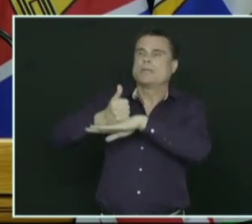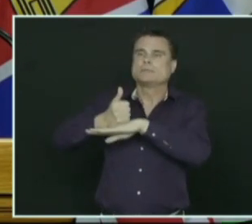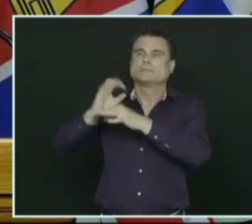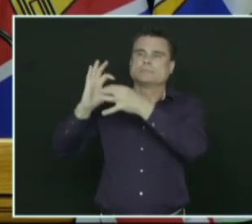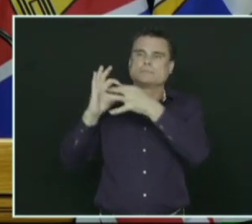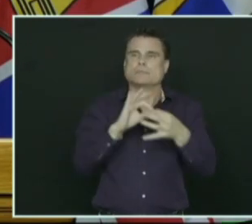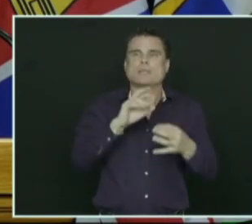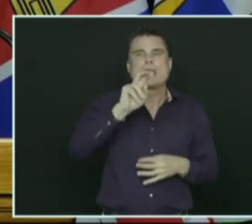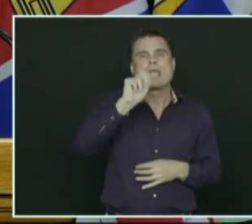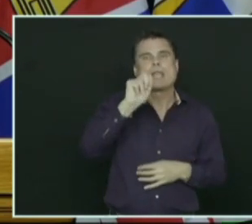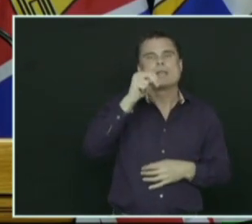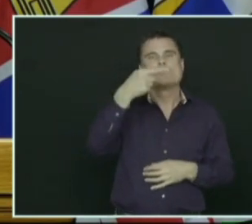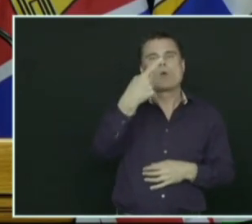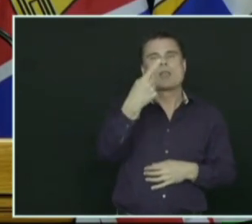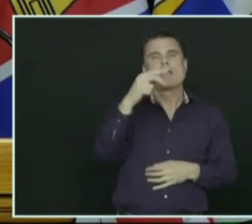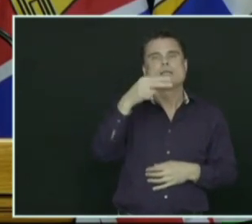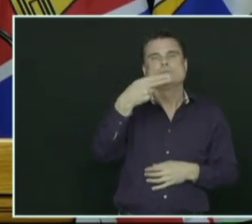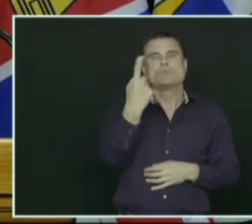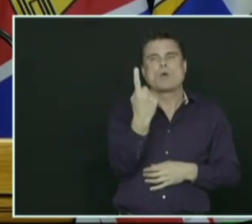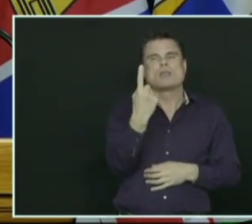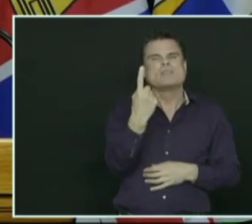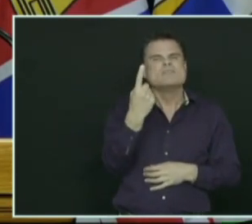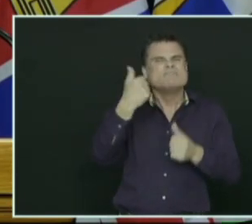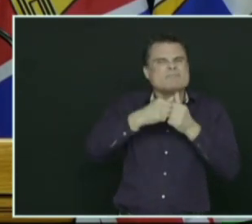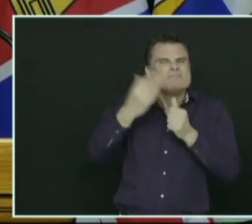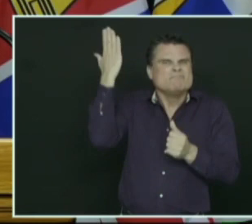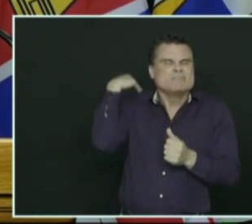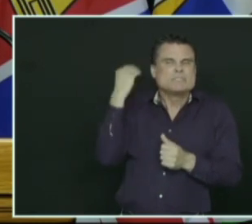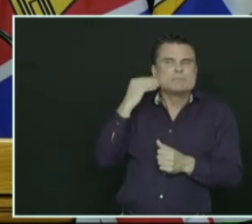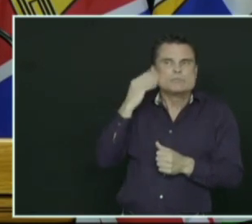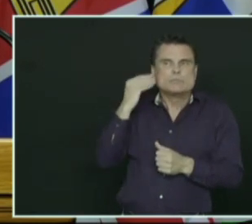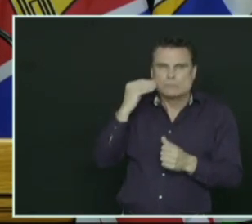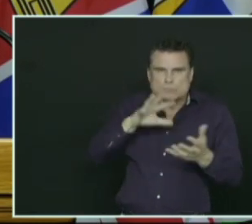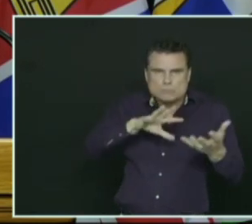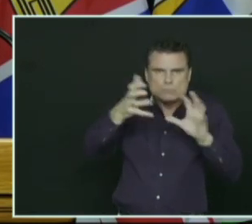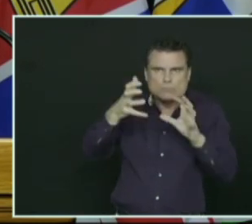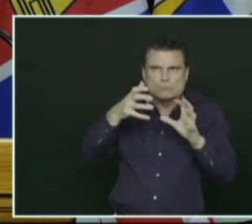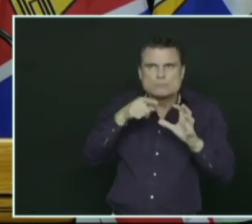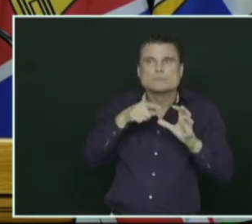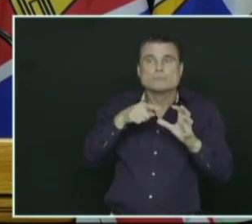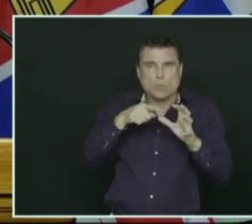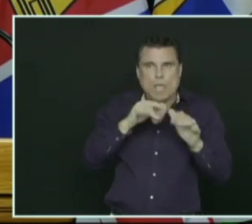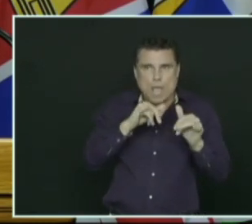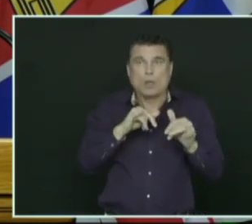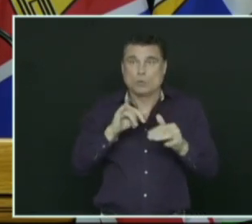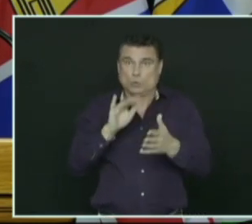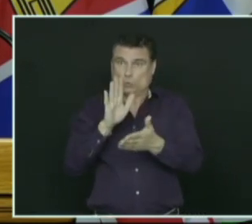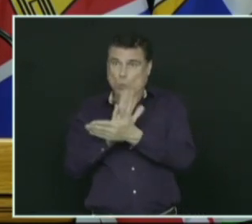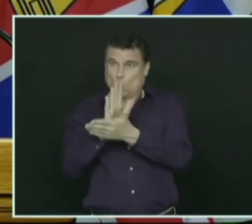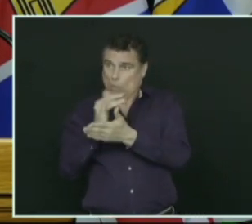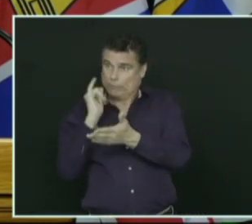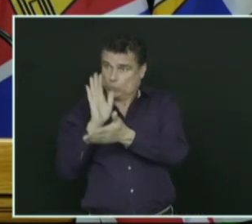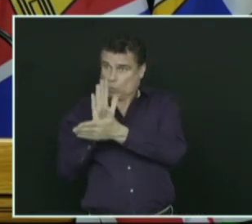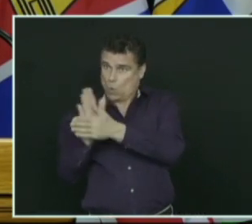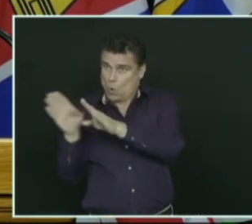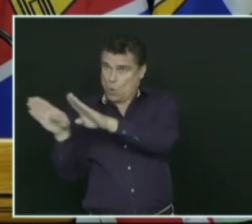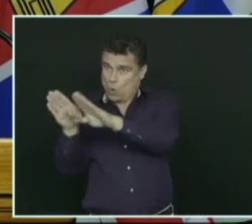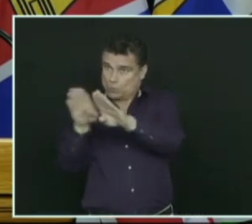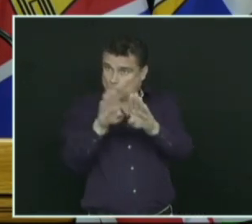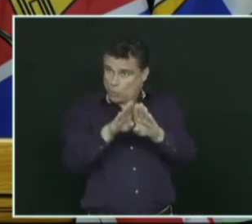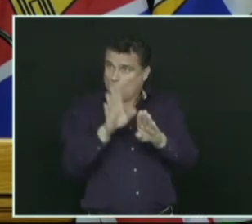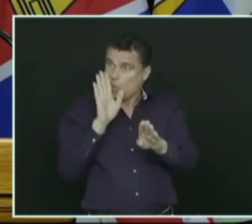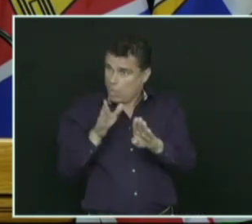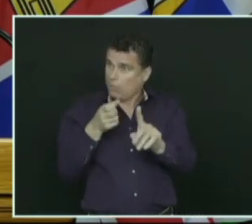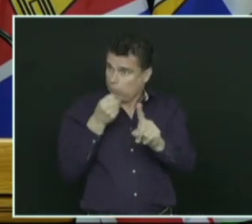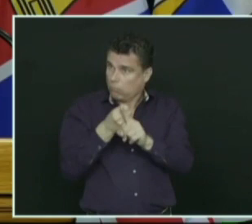some people that are more disadvantaged during a school closure than others, particularly students who have